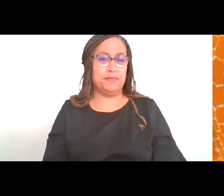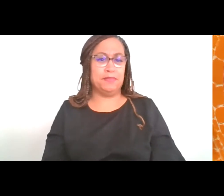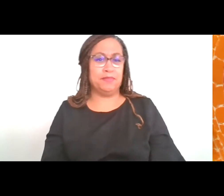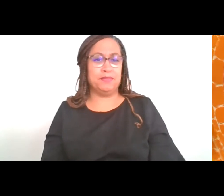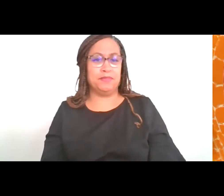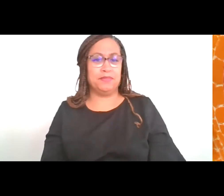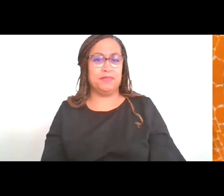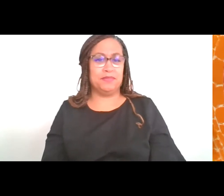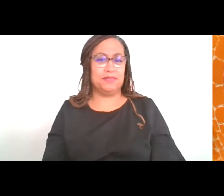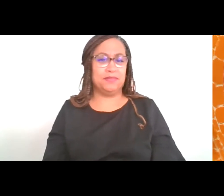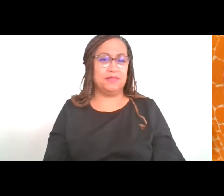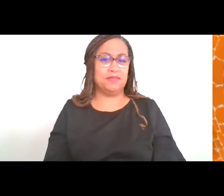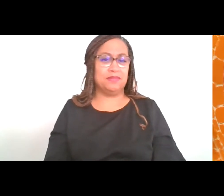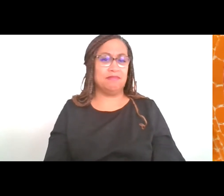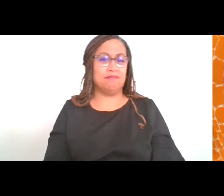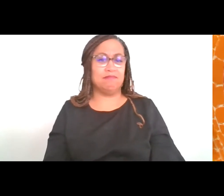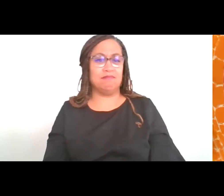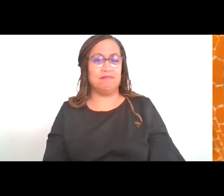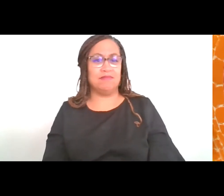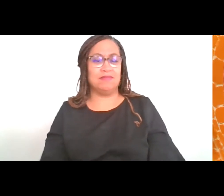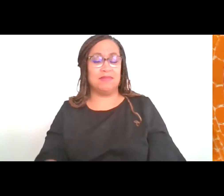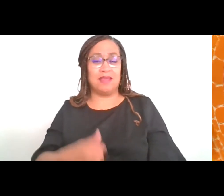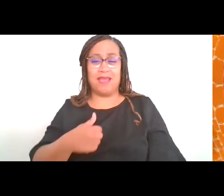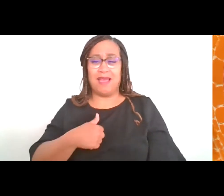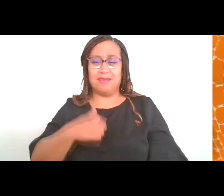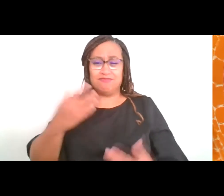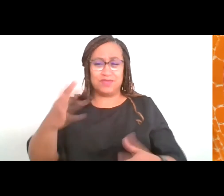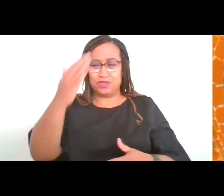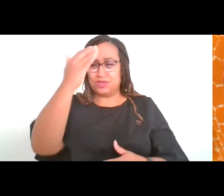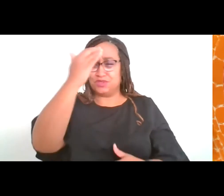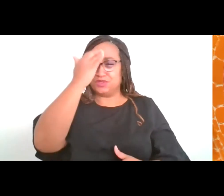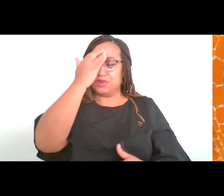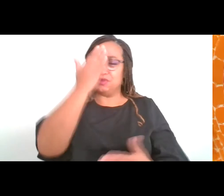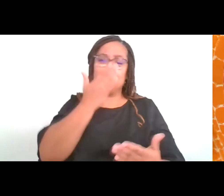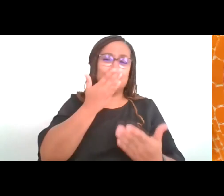And I know it's good, it's done, it's